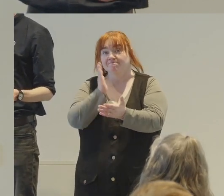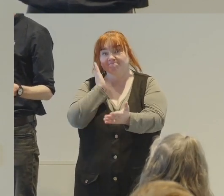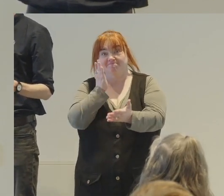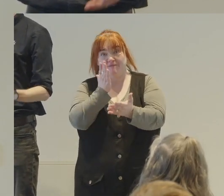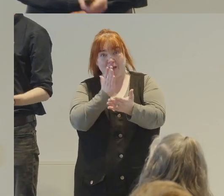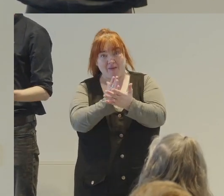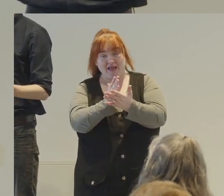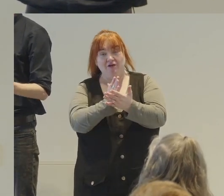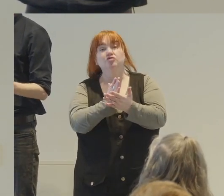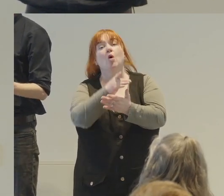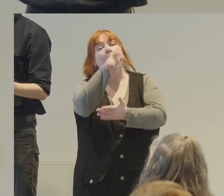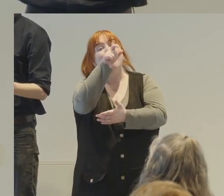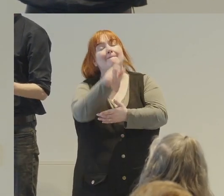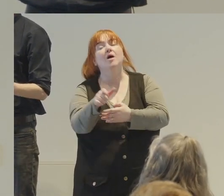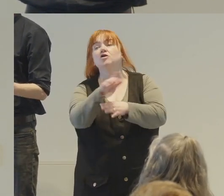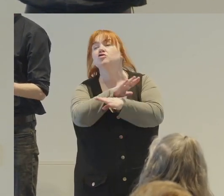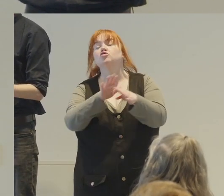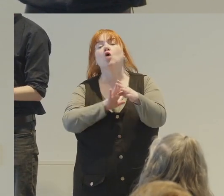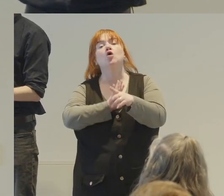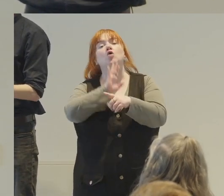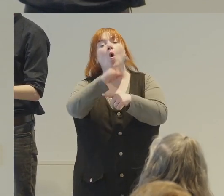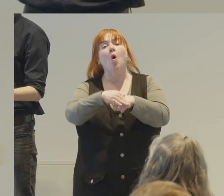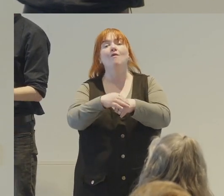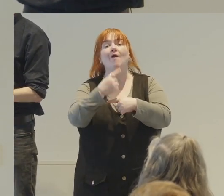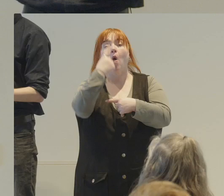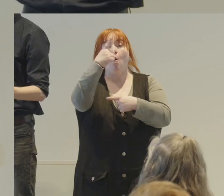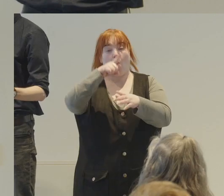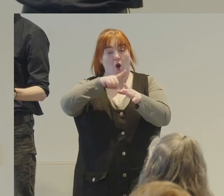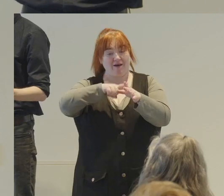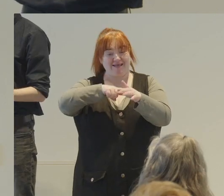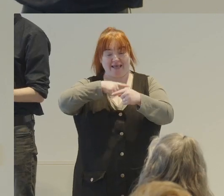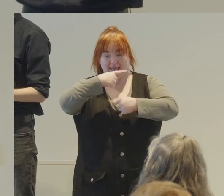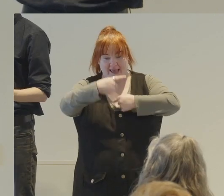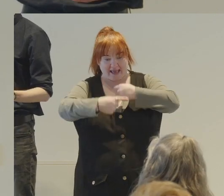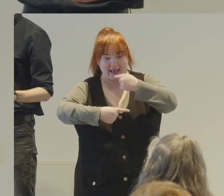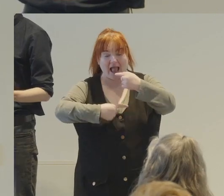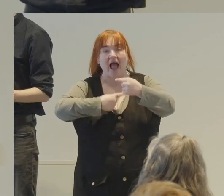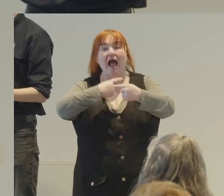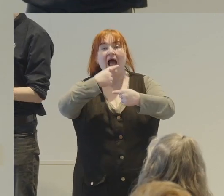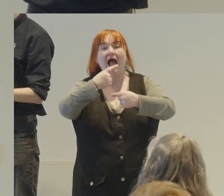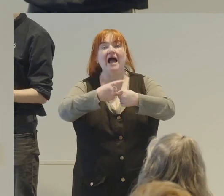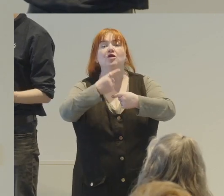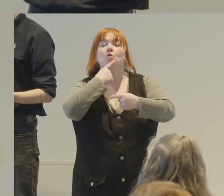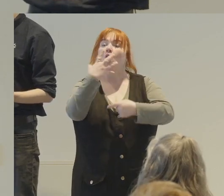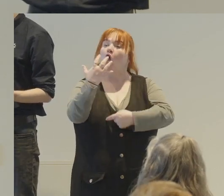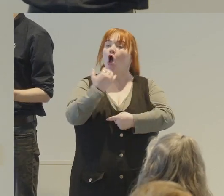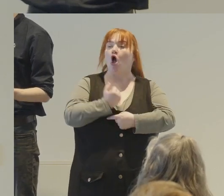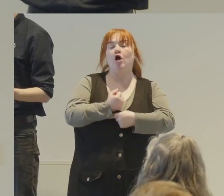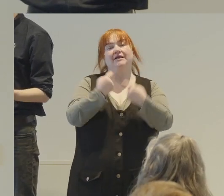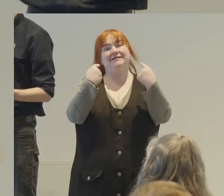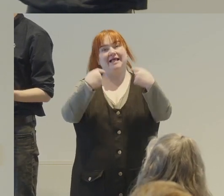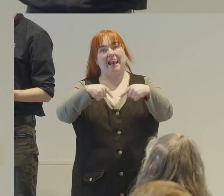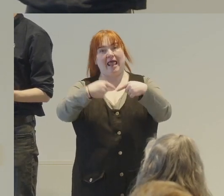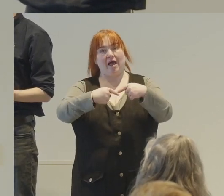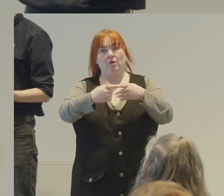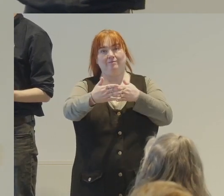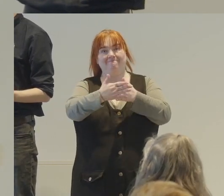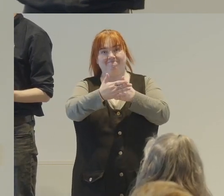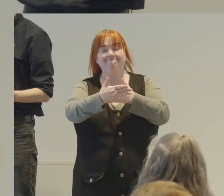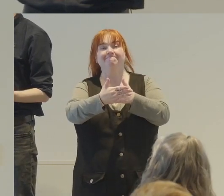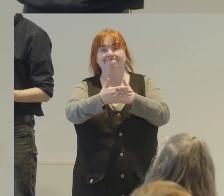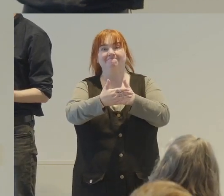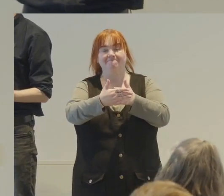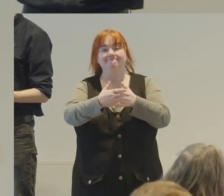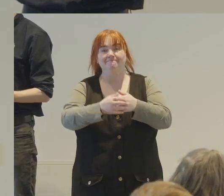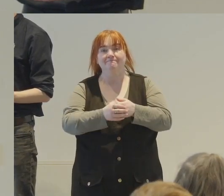go over the annual earnings threshold for which we'll actually look at a bit later, but the annual earnings threshold